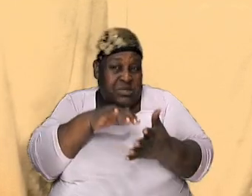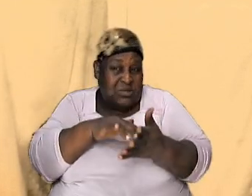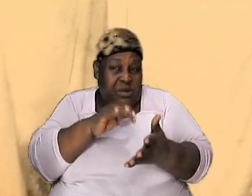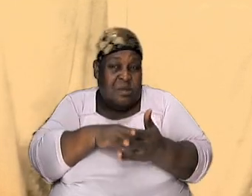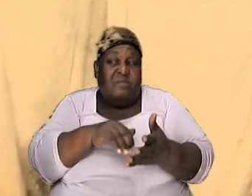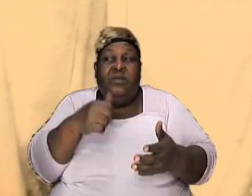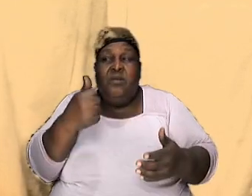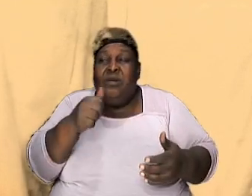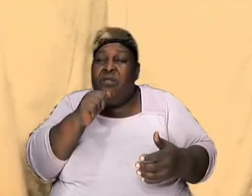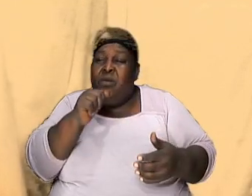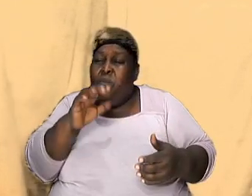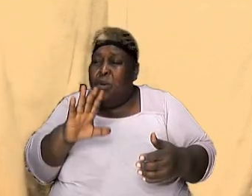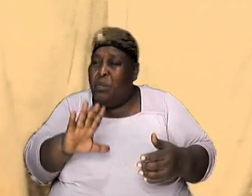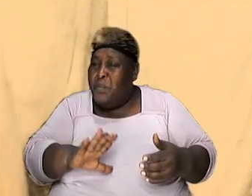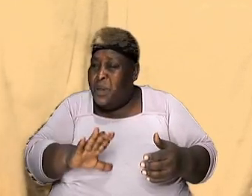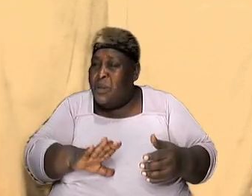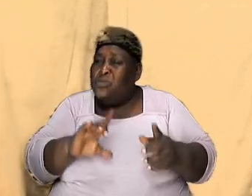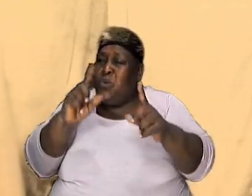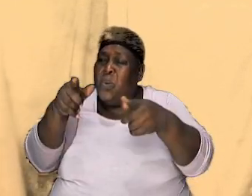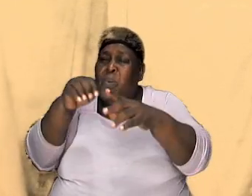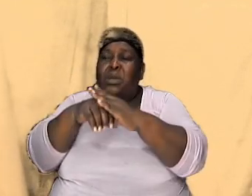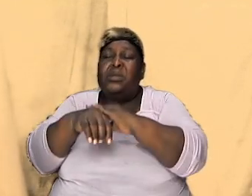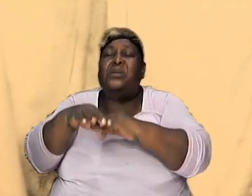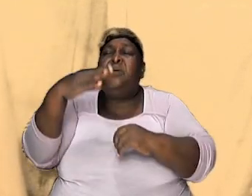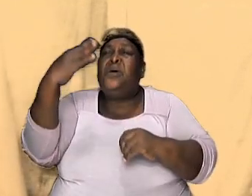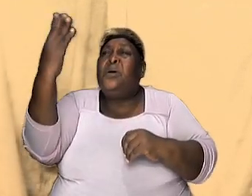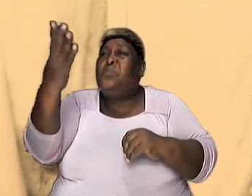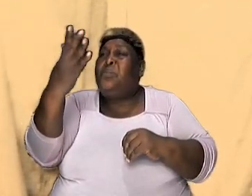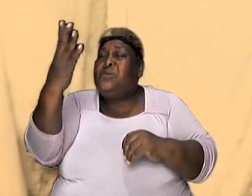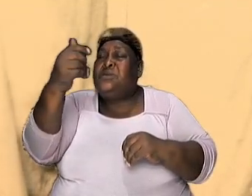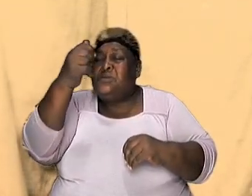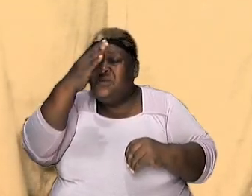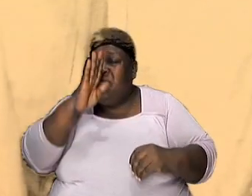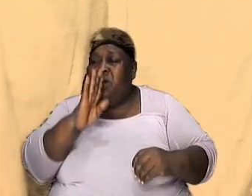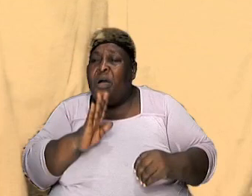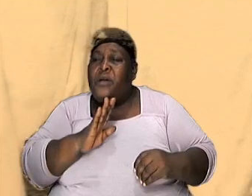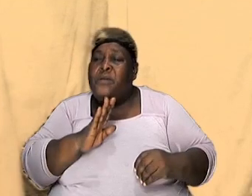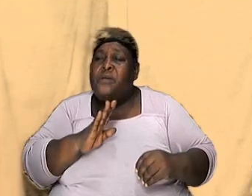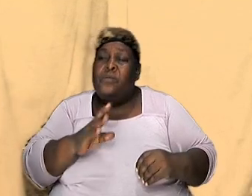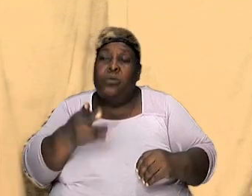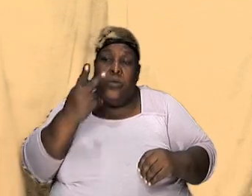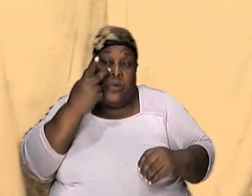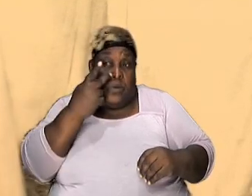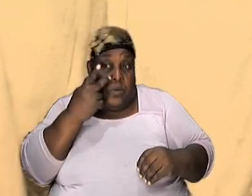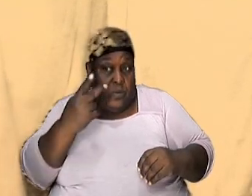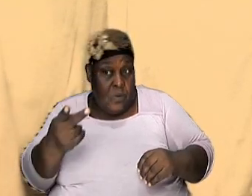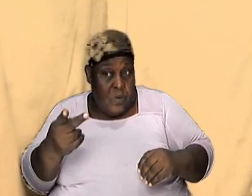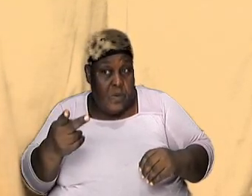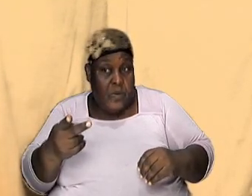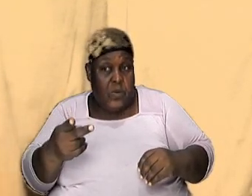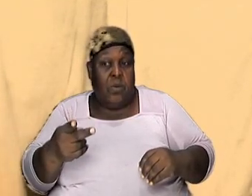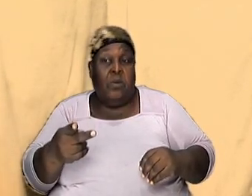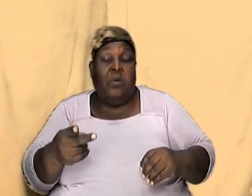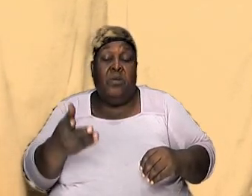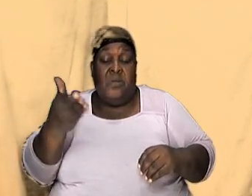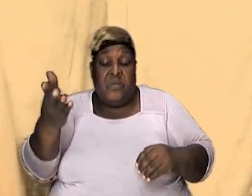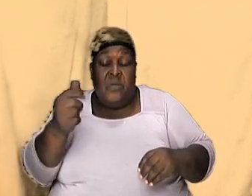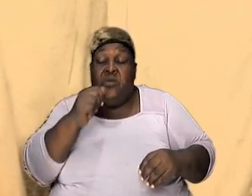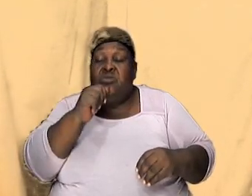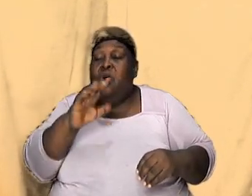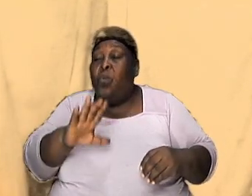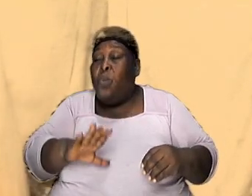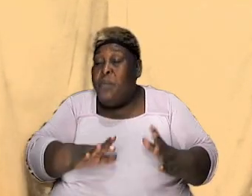into the presence of Almighty God. Amen. We're going to move to the slides, and we're going to look at the fact that there is a woman that the